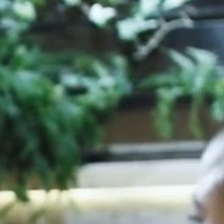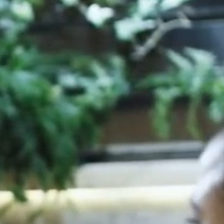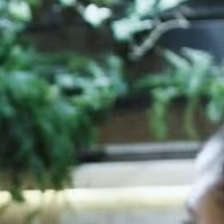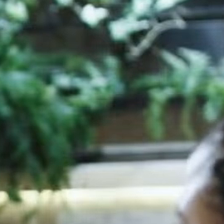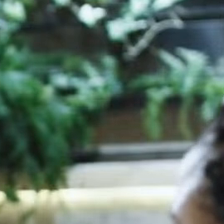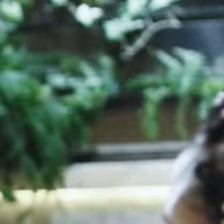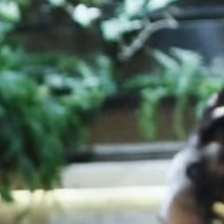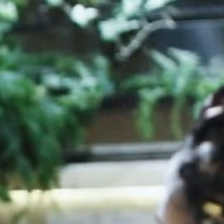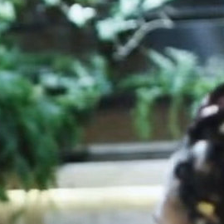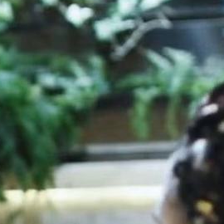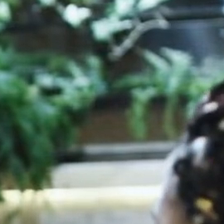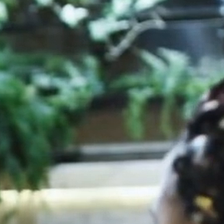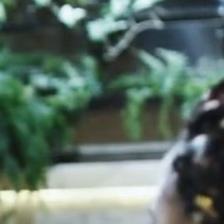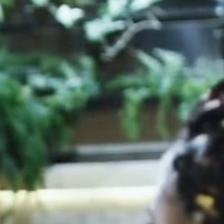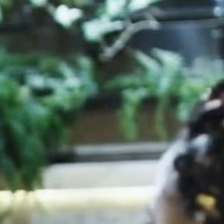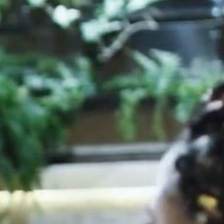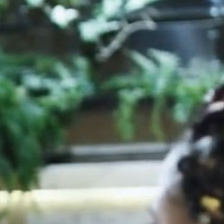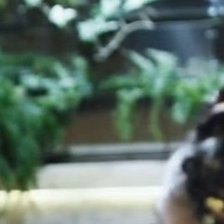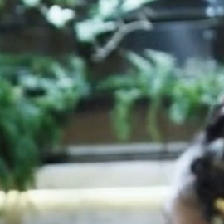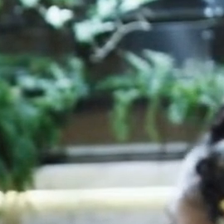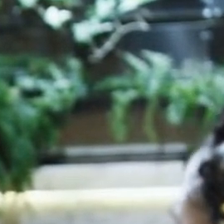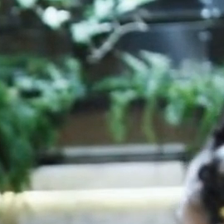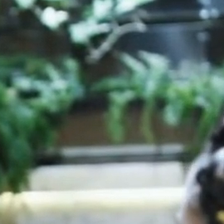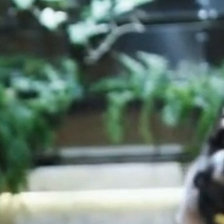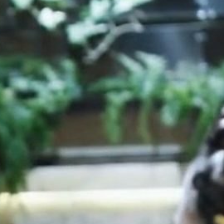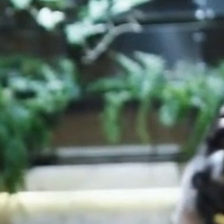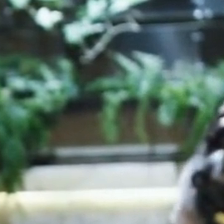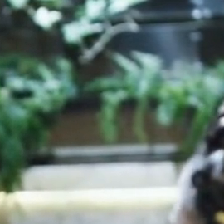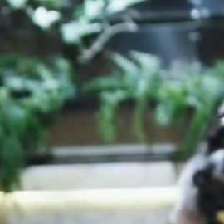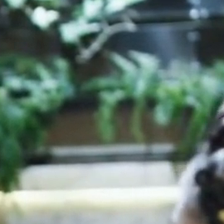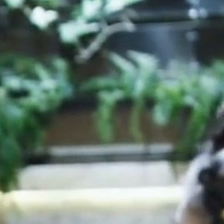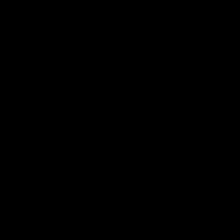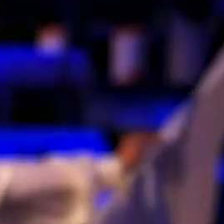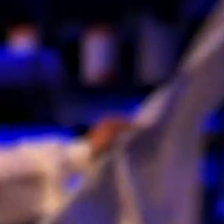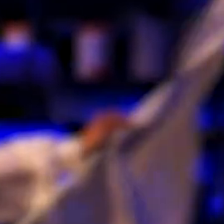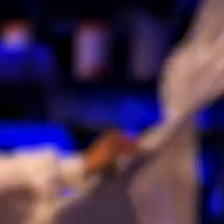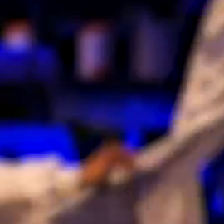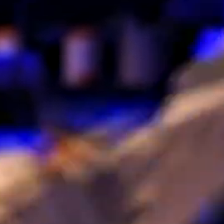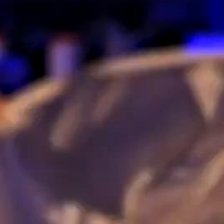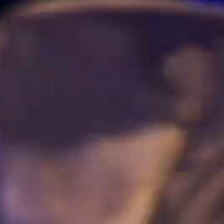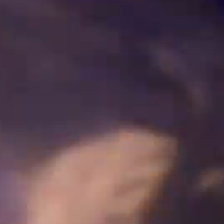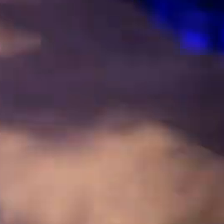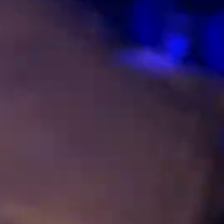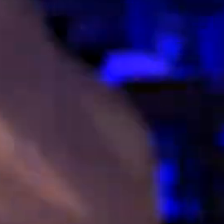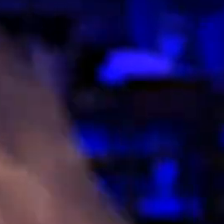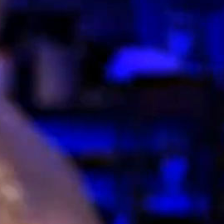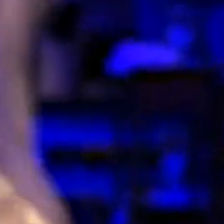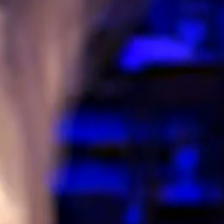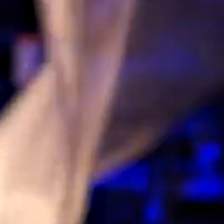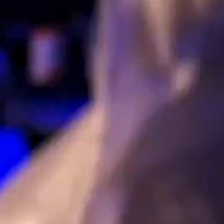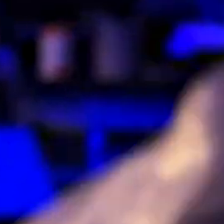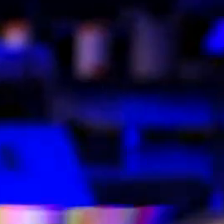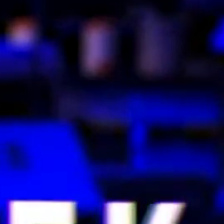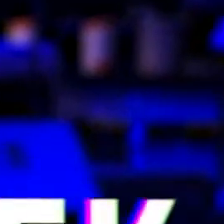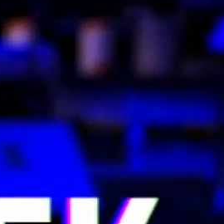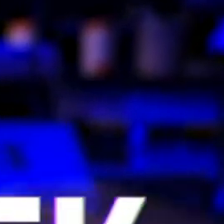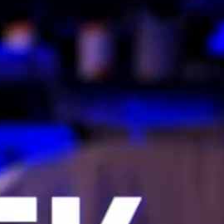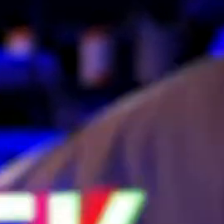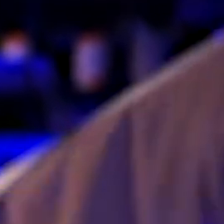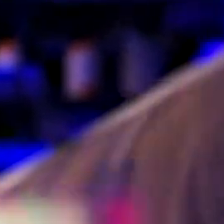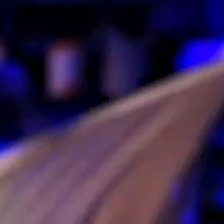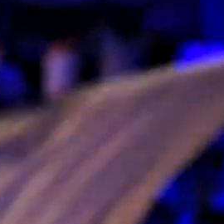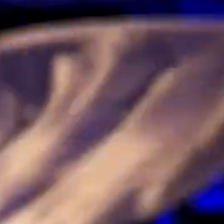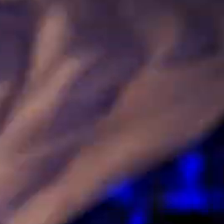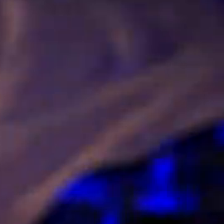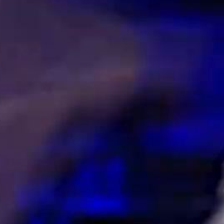Today, focusing on managing stress and anxiety. See you there. Experience the profound journey of Holy Week with